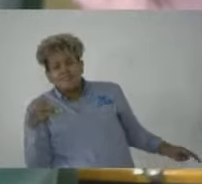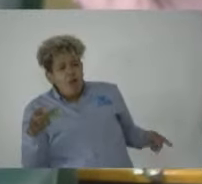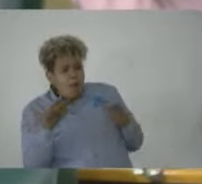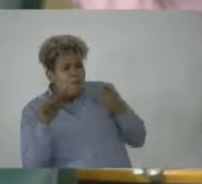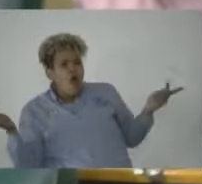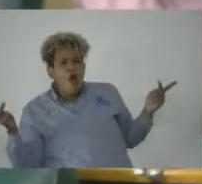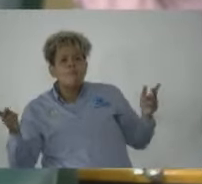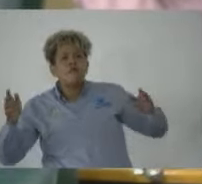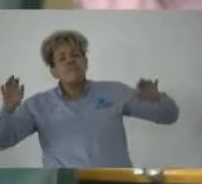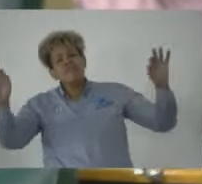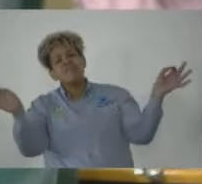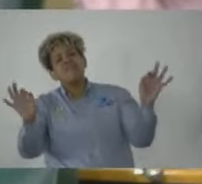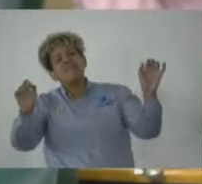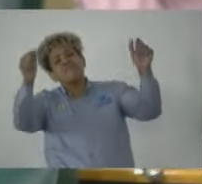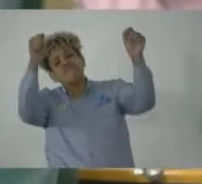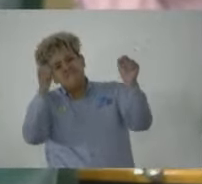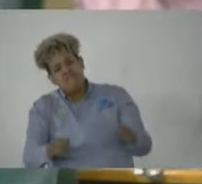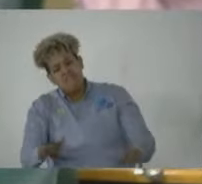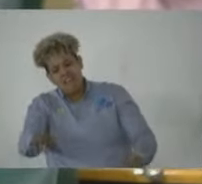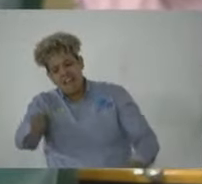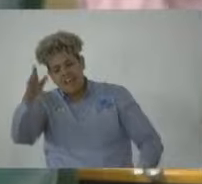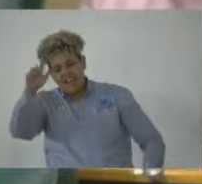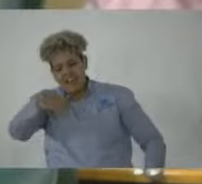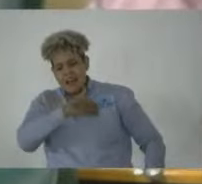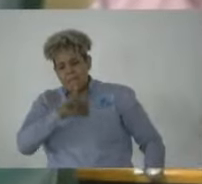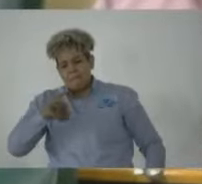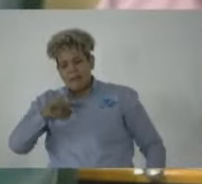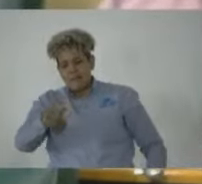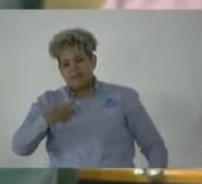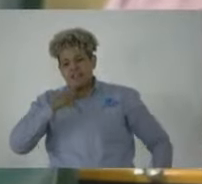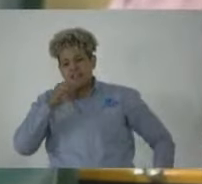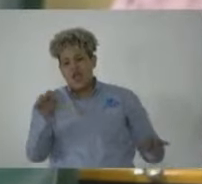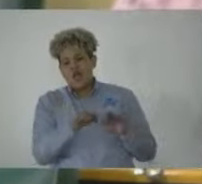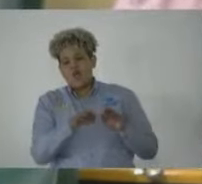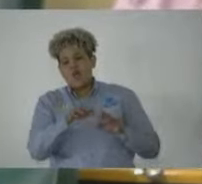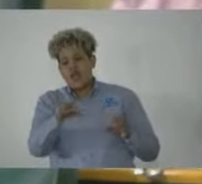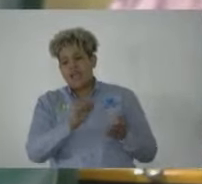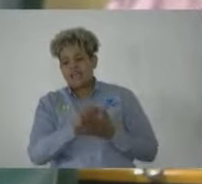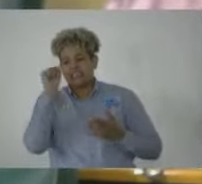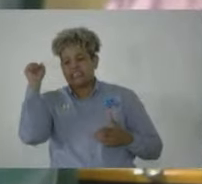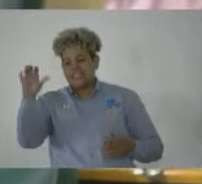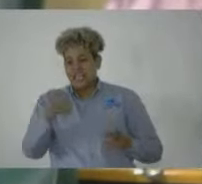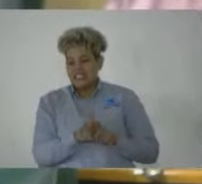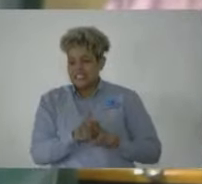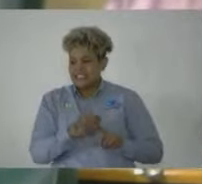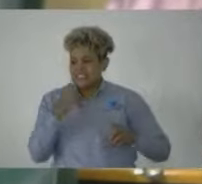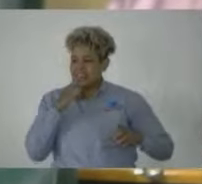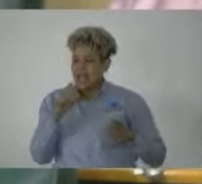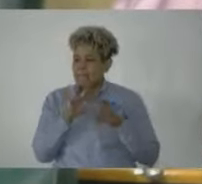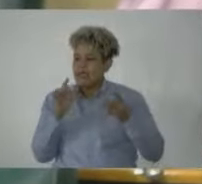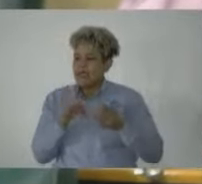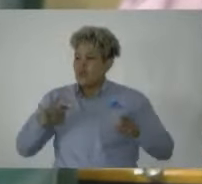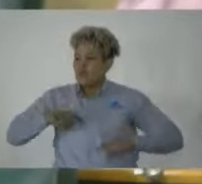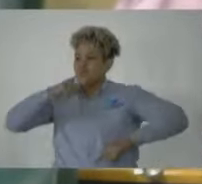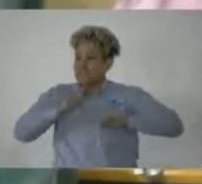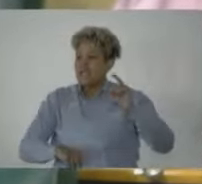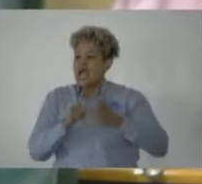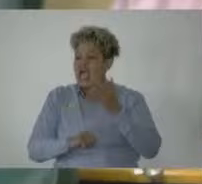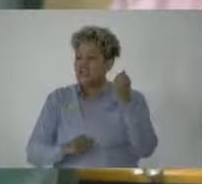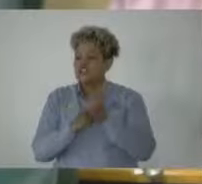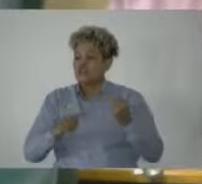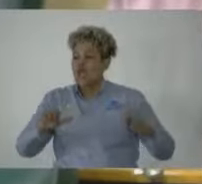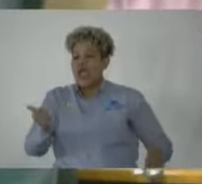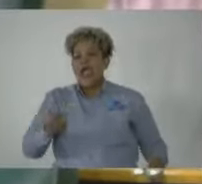publicly undermines and emasculates the member and sends an unmistakable message that we cannot trust what